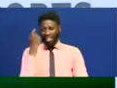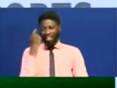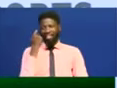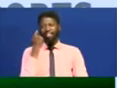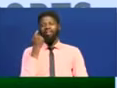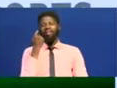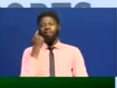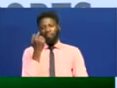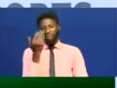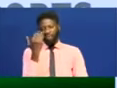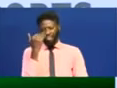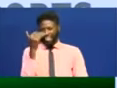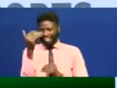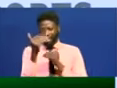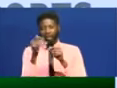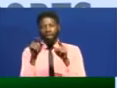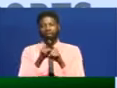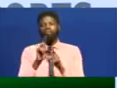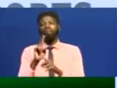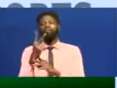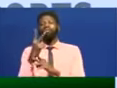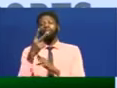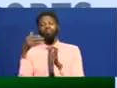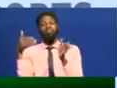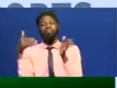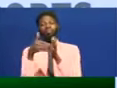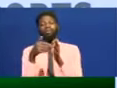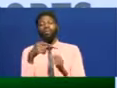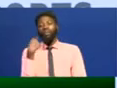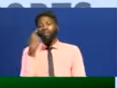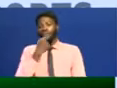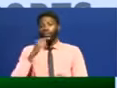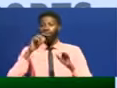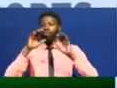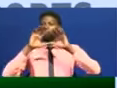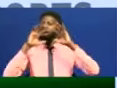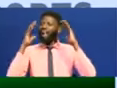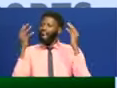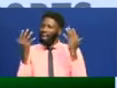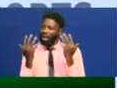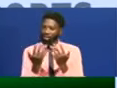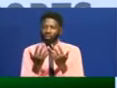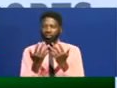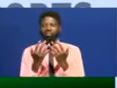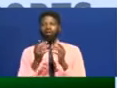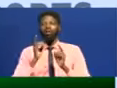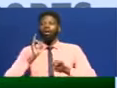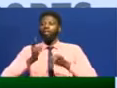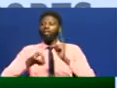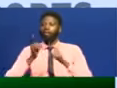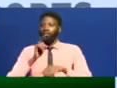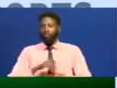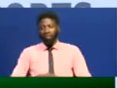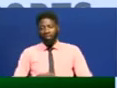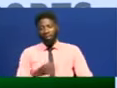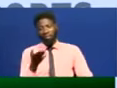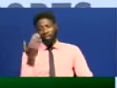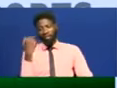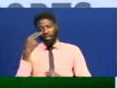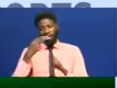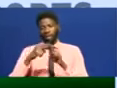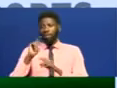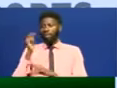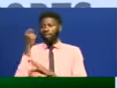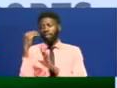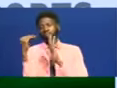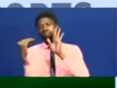a second suspension by World Athletics. We were actually listed as an agenda item by